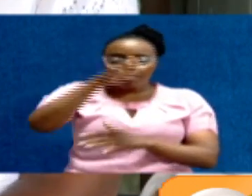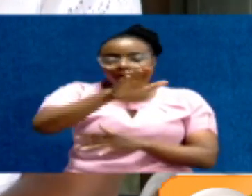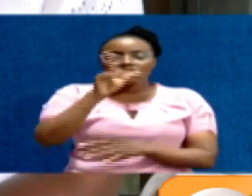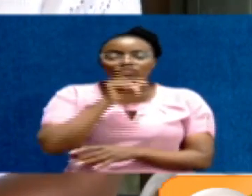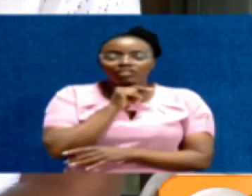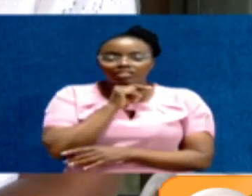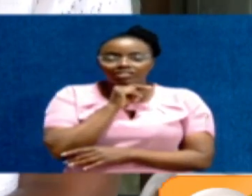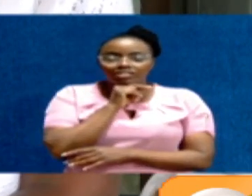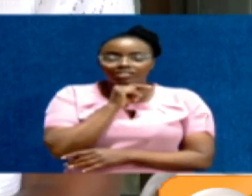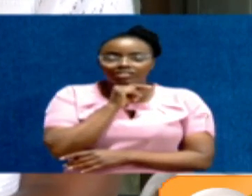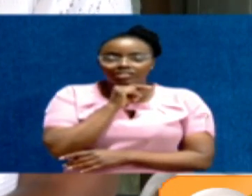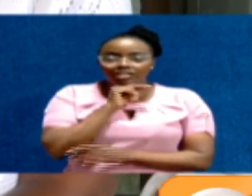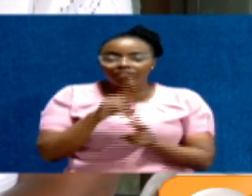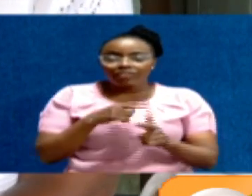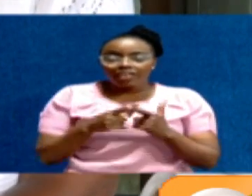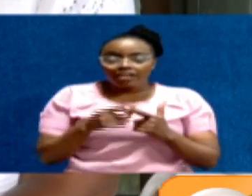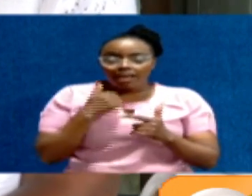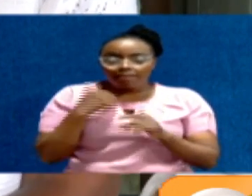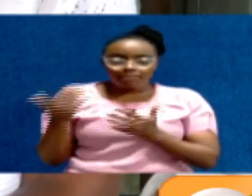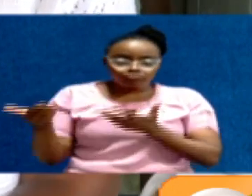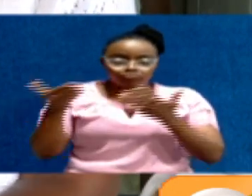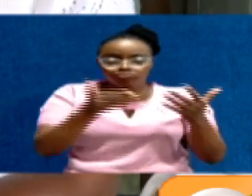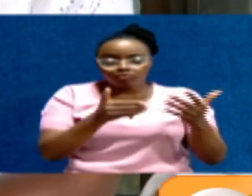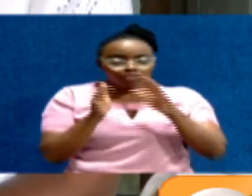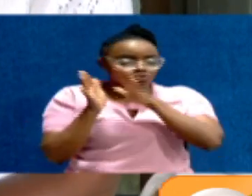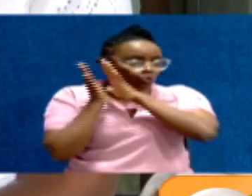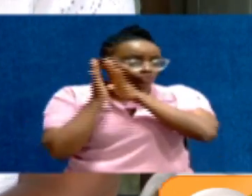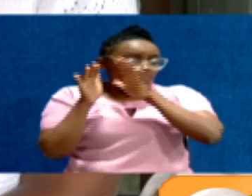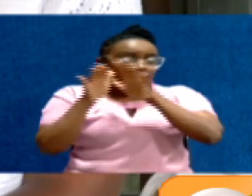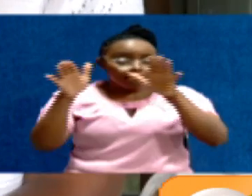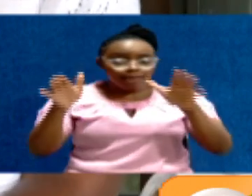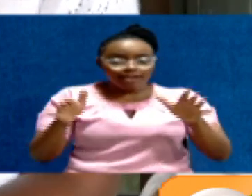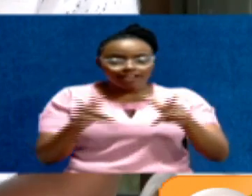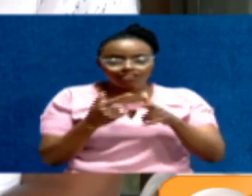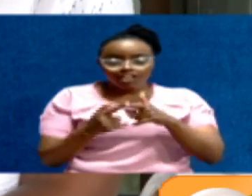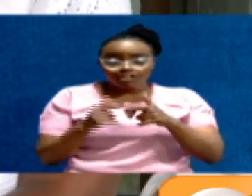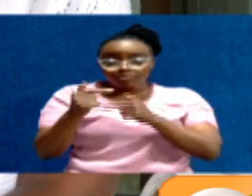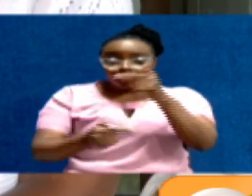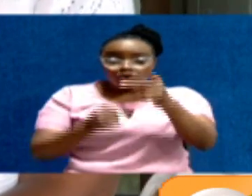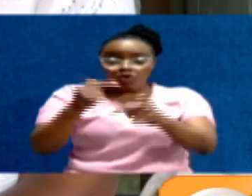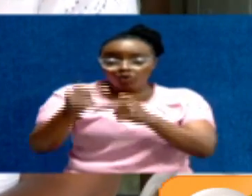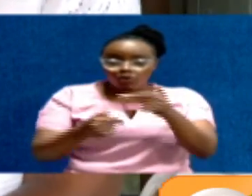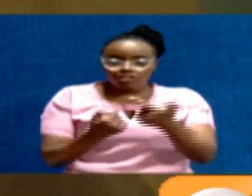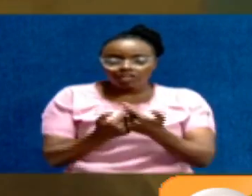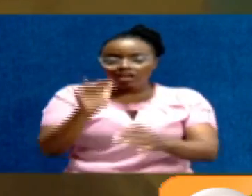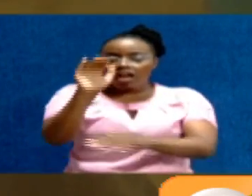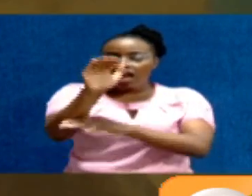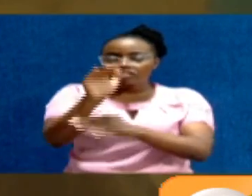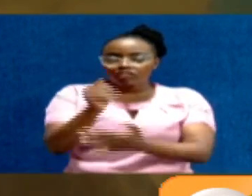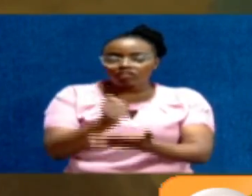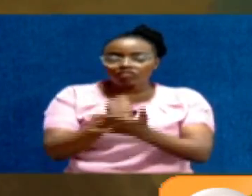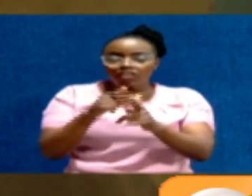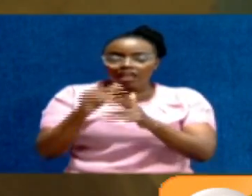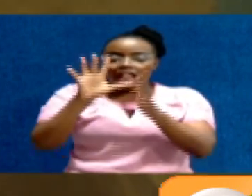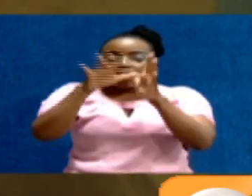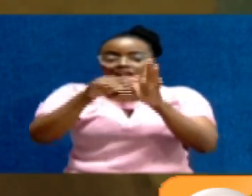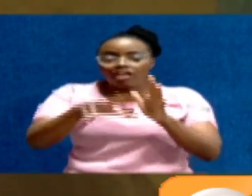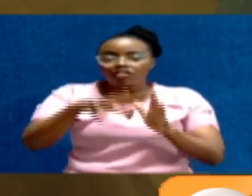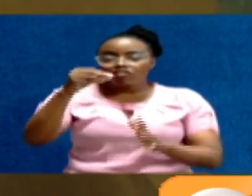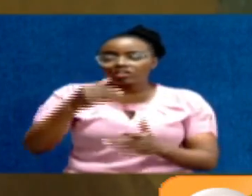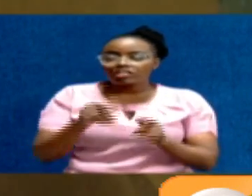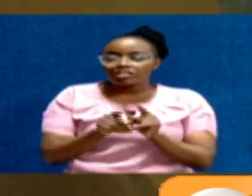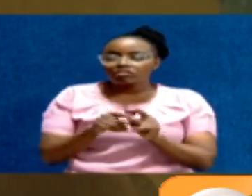akamrejesha. Nikaweka kwenye kitanda na nikaendelea kuita msaada. They later found out